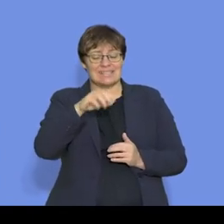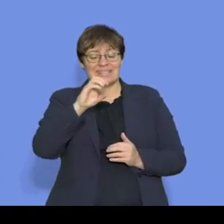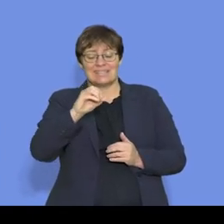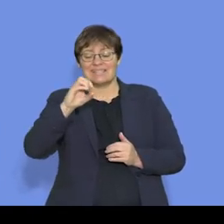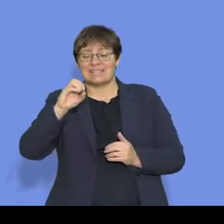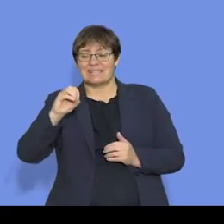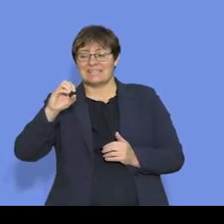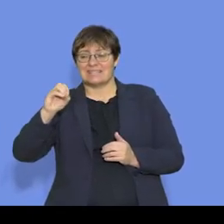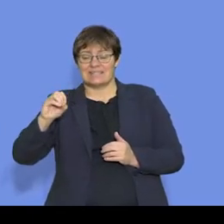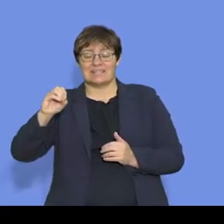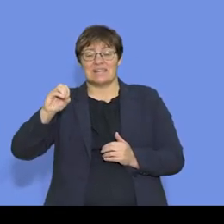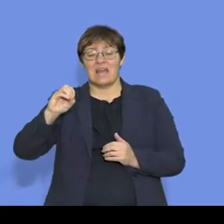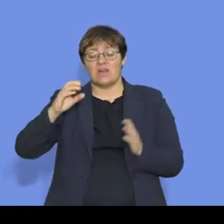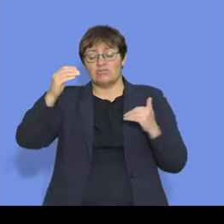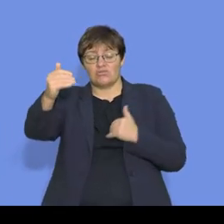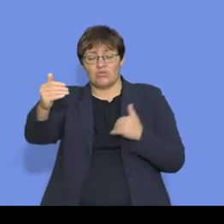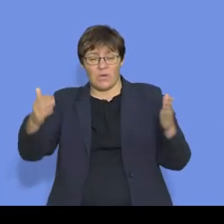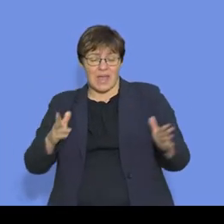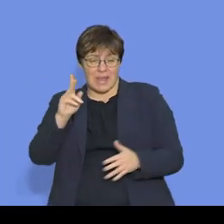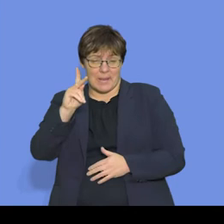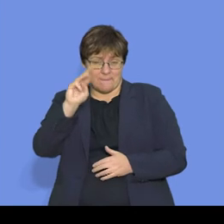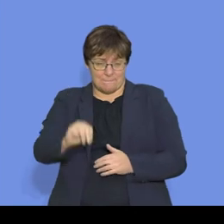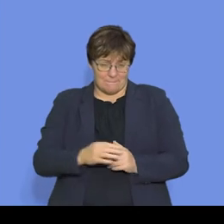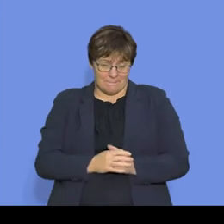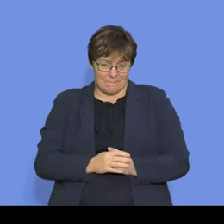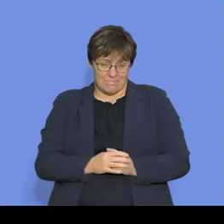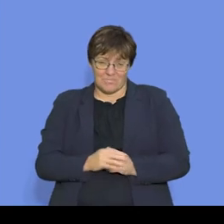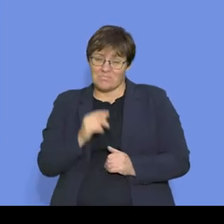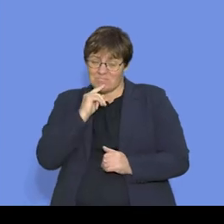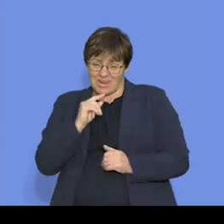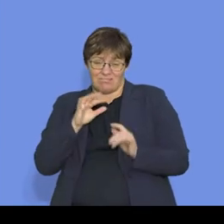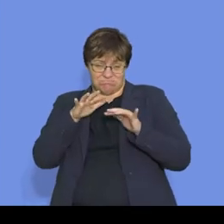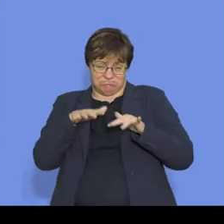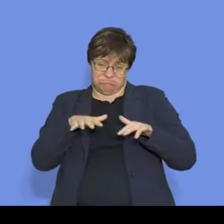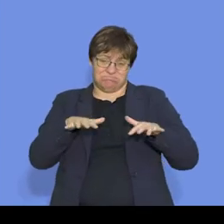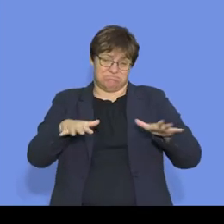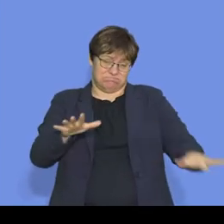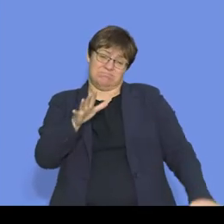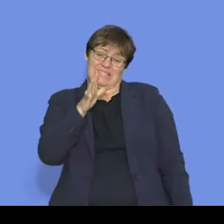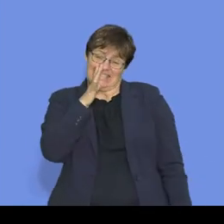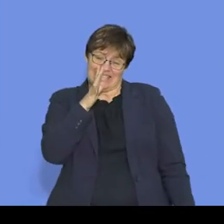500,000 square kilometers. That's a lot of lava.